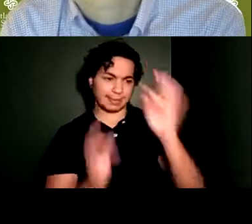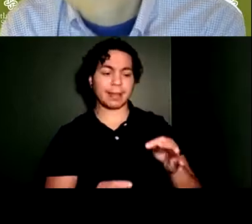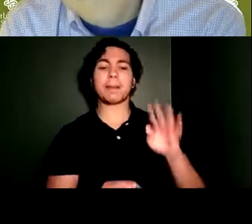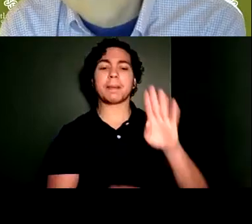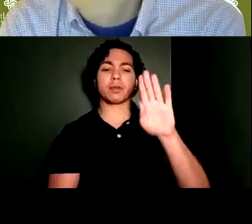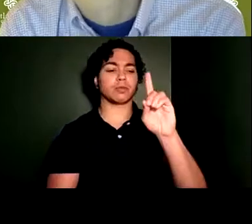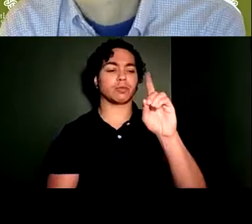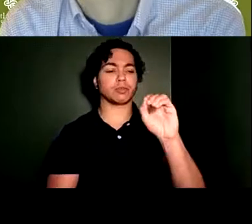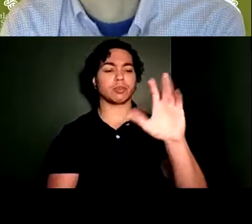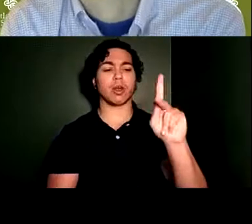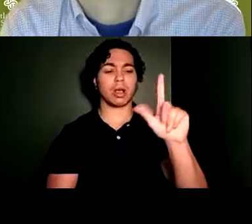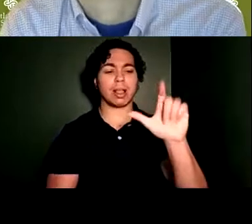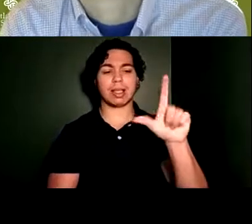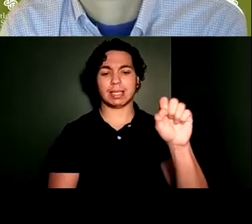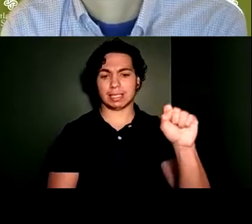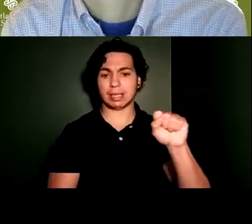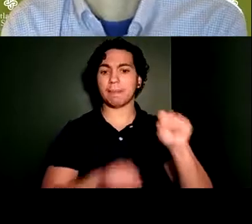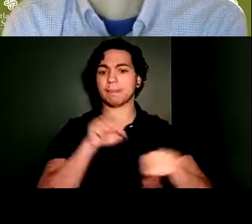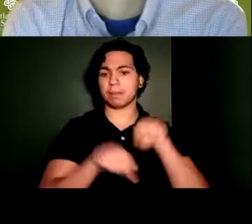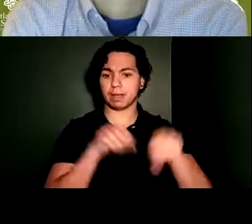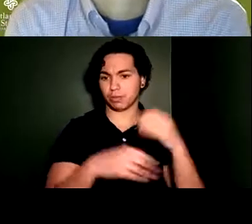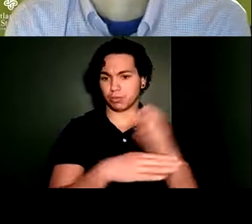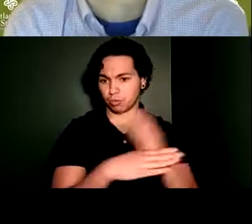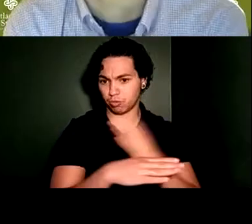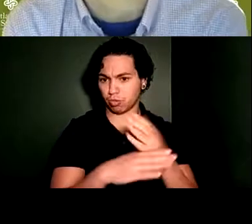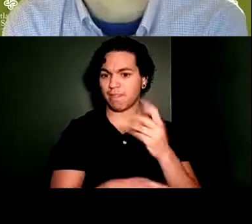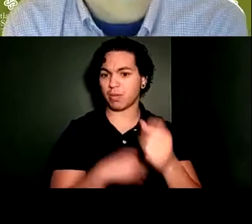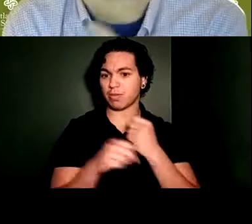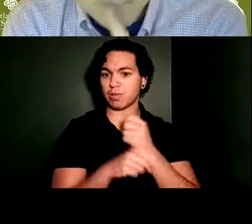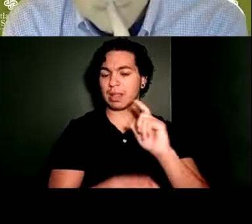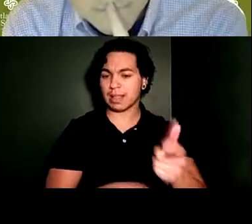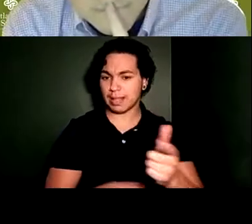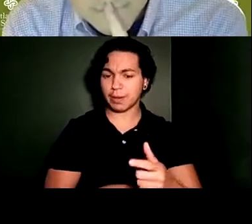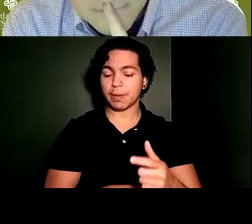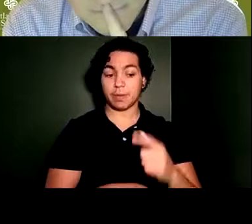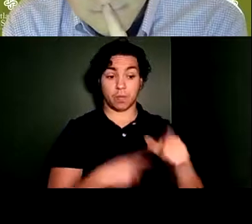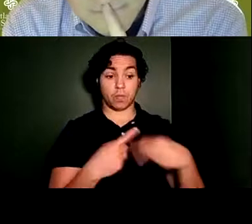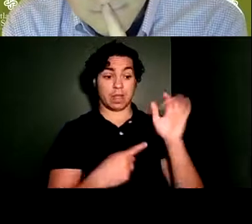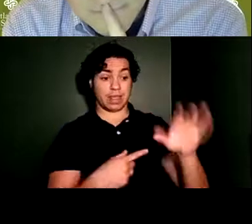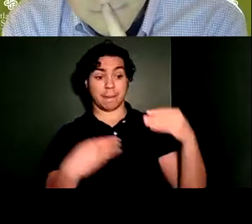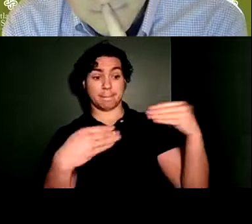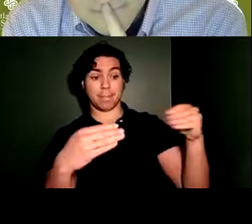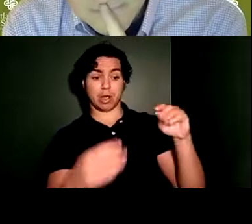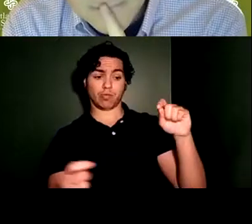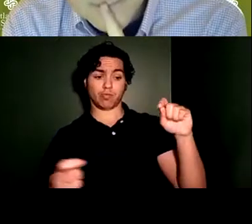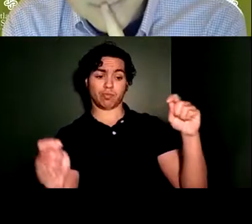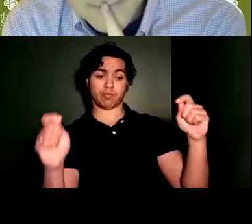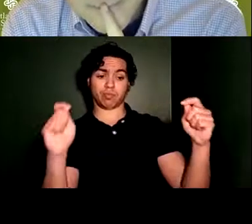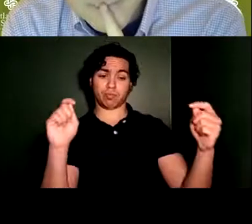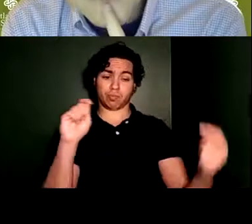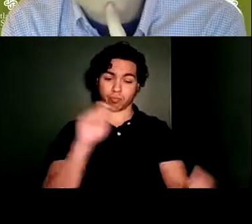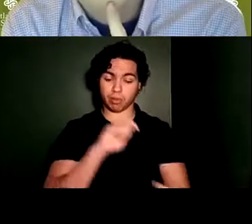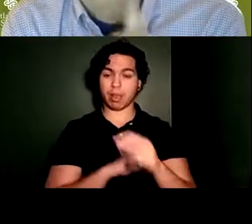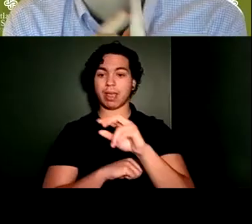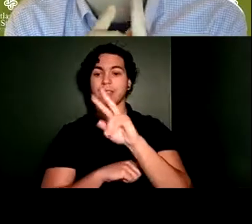months later. And then as the dockless bike share market kind of morphed and the venture capital moved to